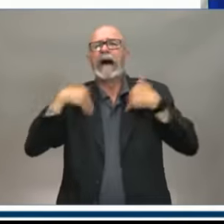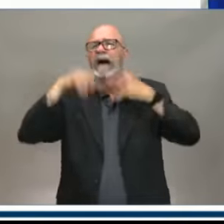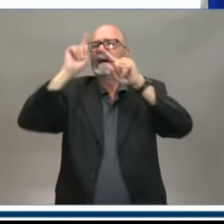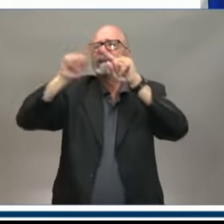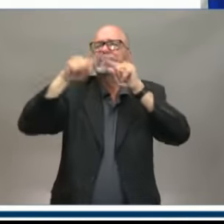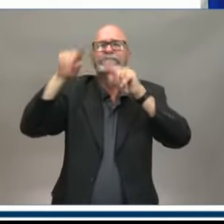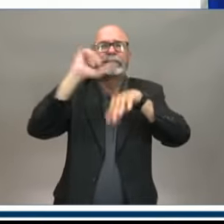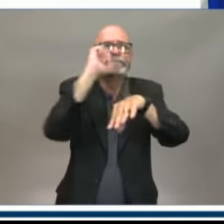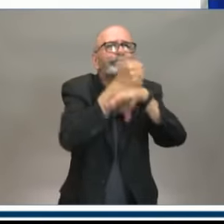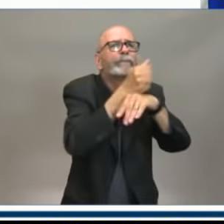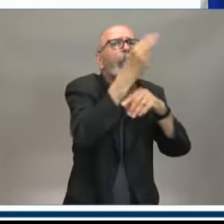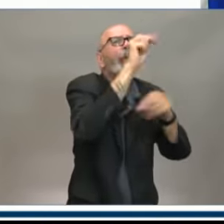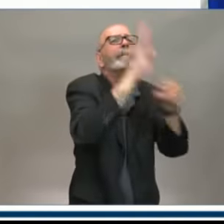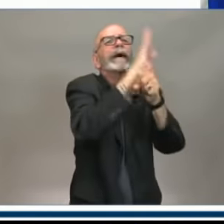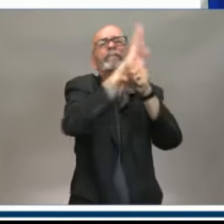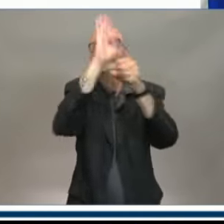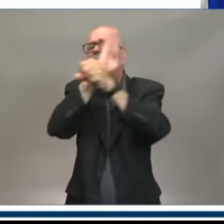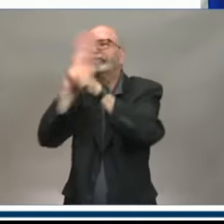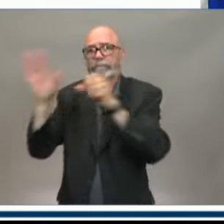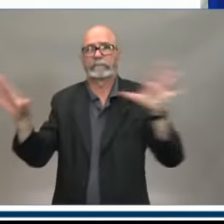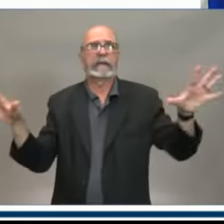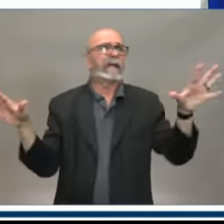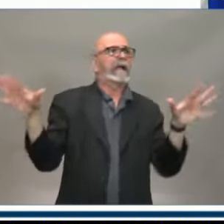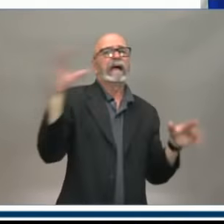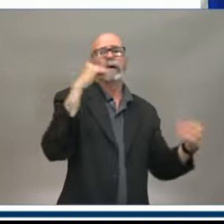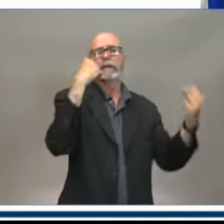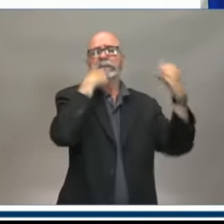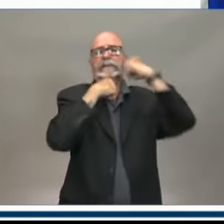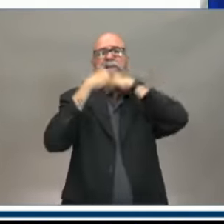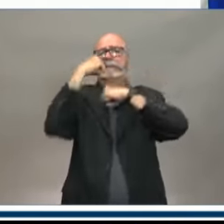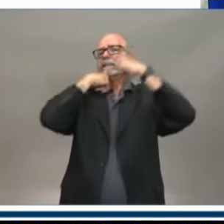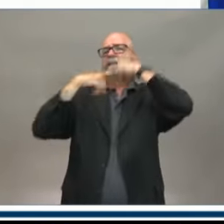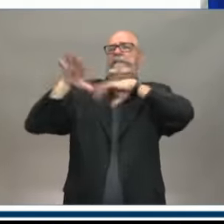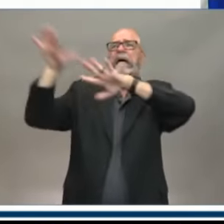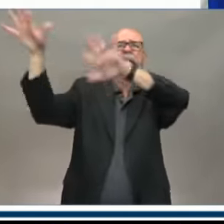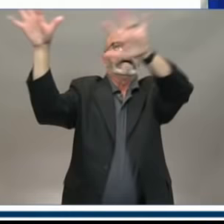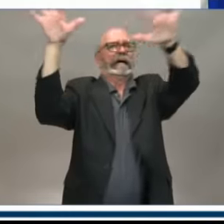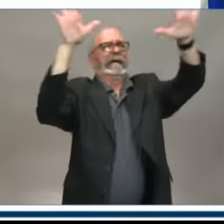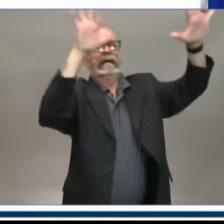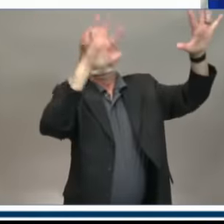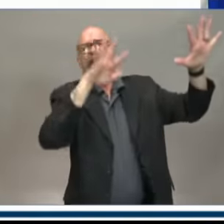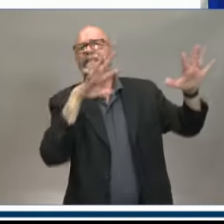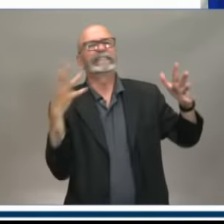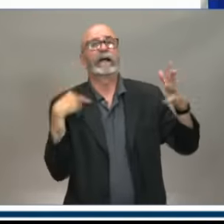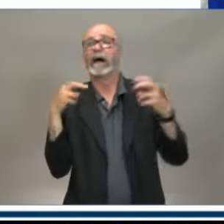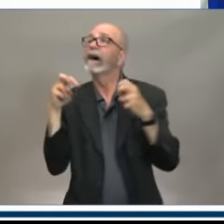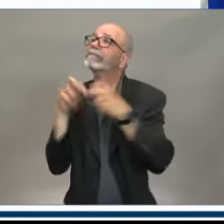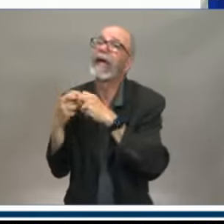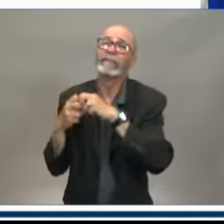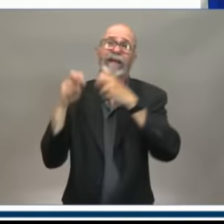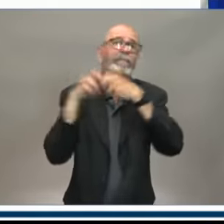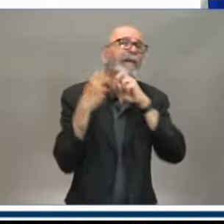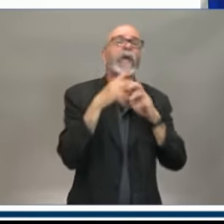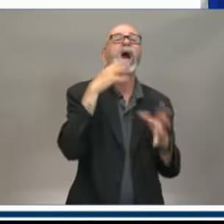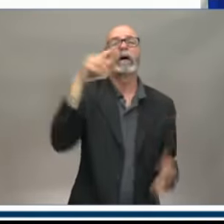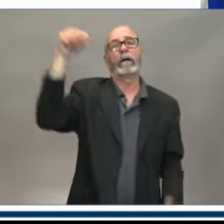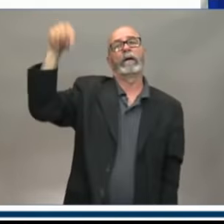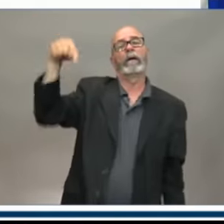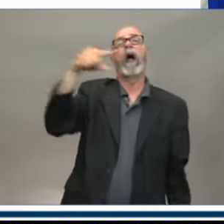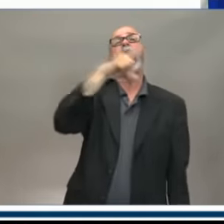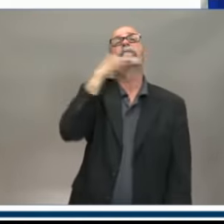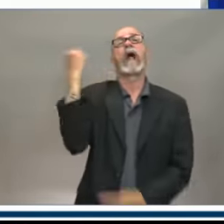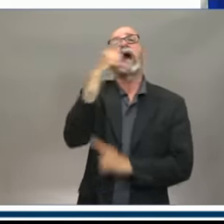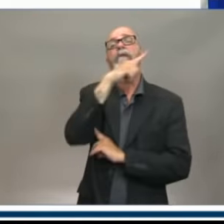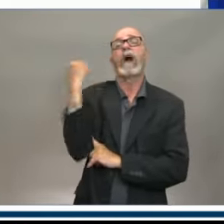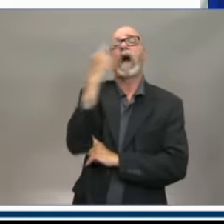have a situation where the epidemiology suggests that the difficulty remains in Halifax, not in rural Nova